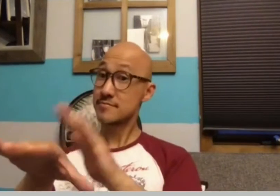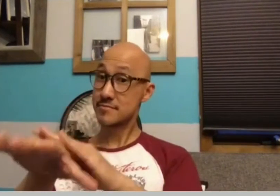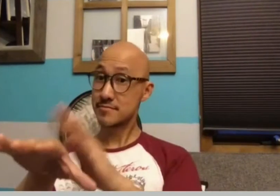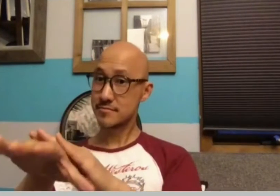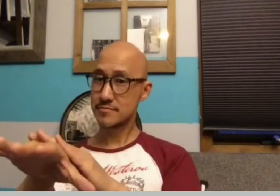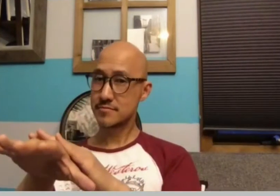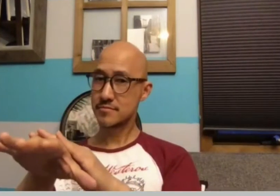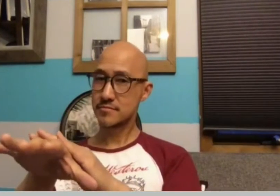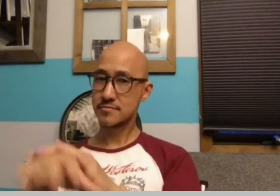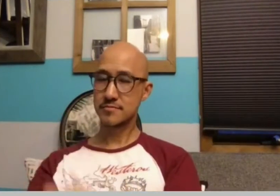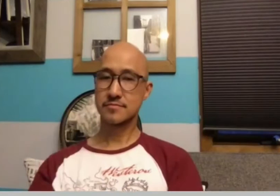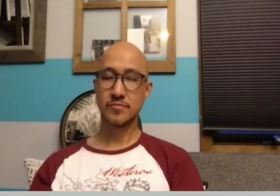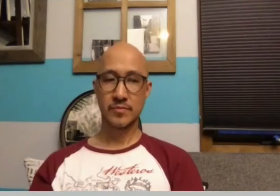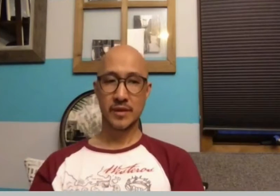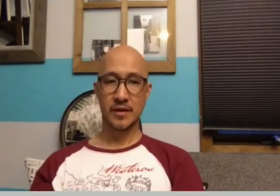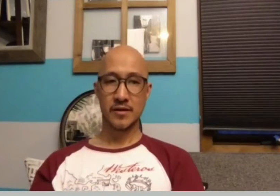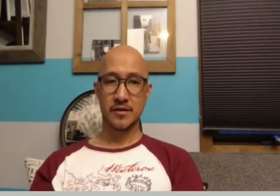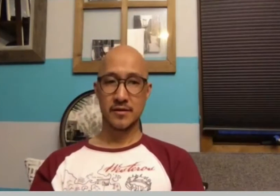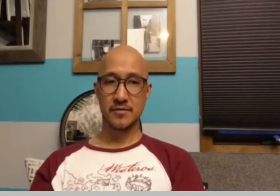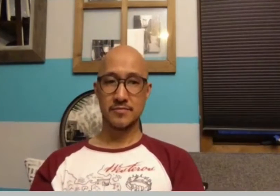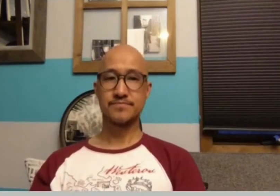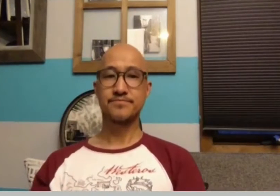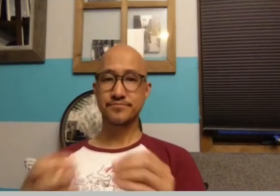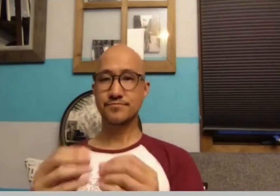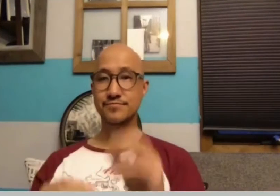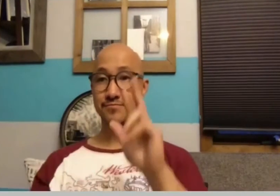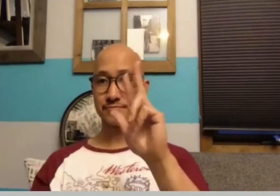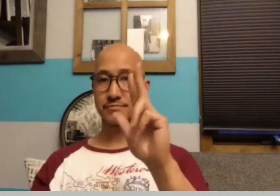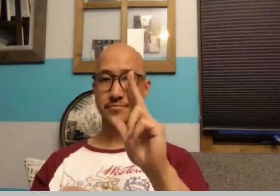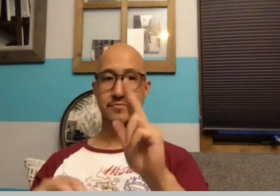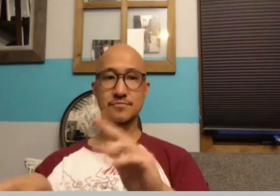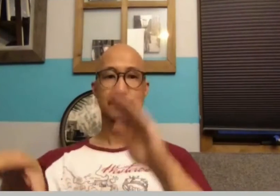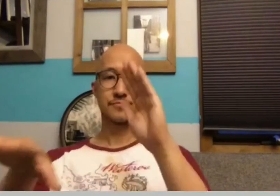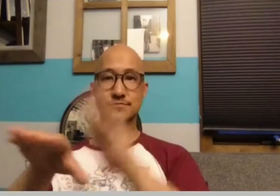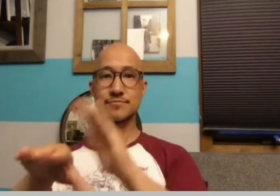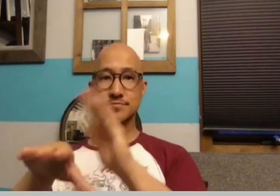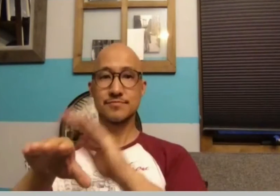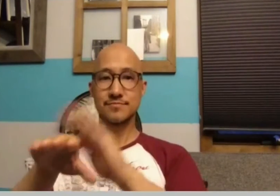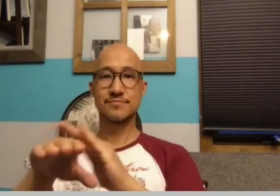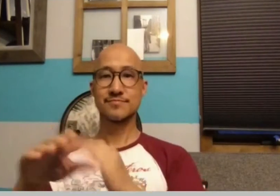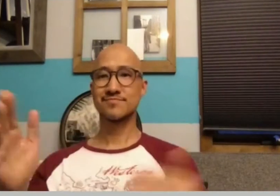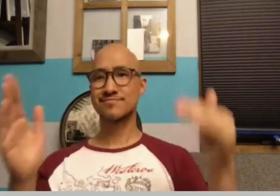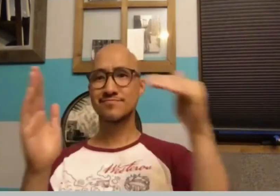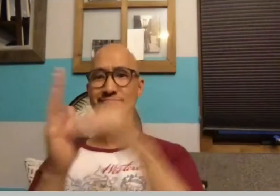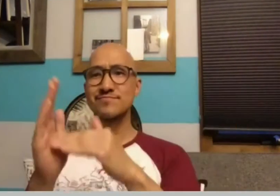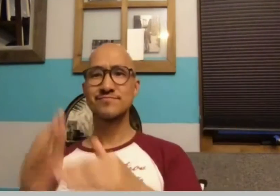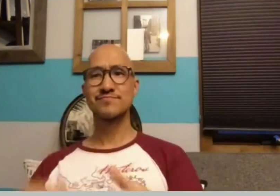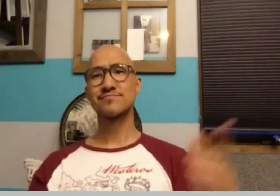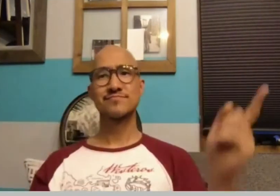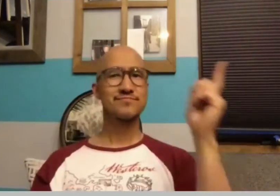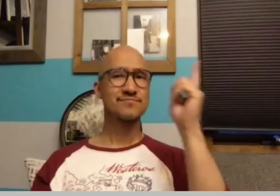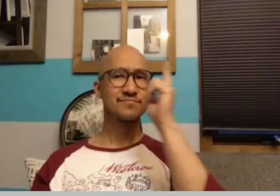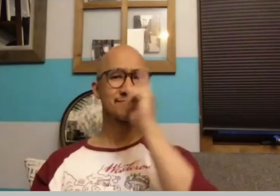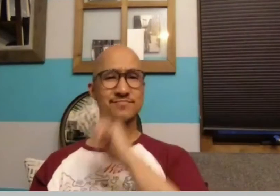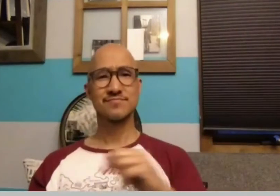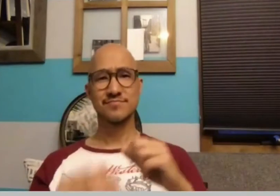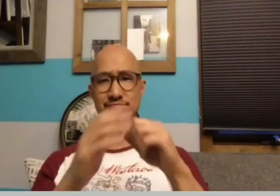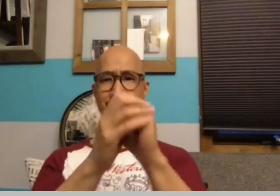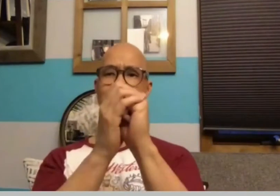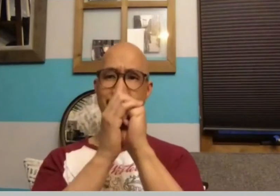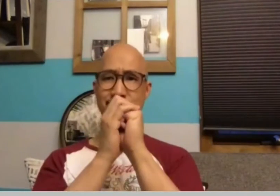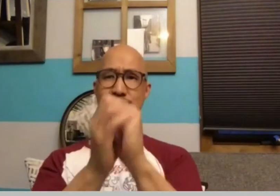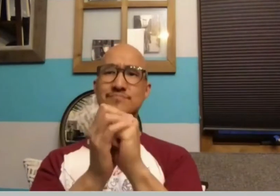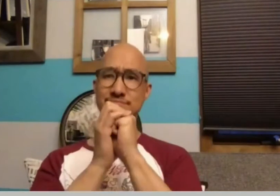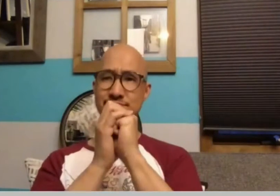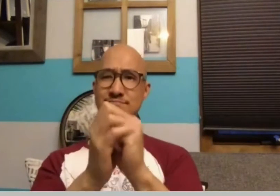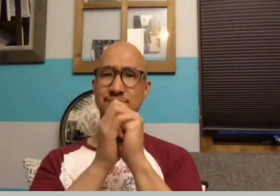lives. So first is this warning of false worship. Now, what is false worship? Well, Israel got the whole worship God, go to temple,